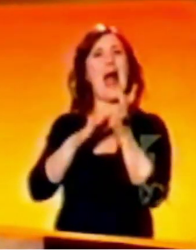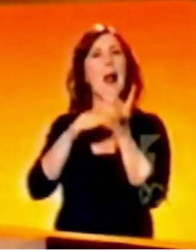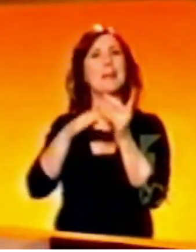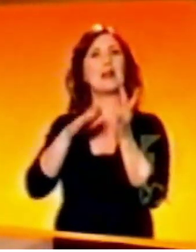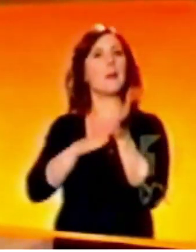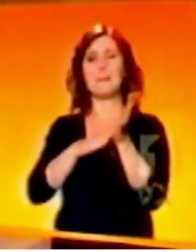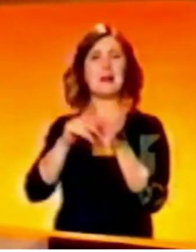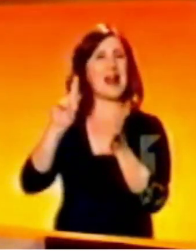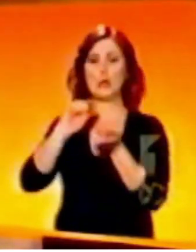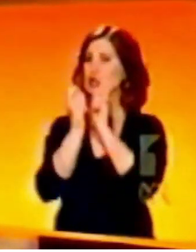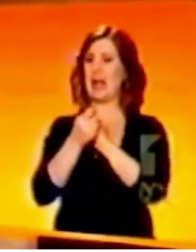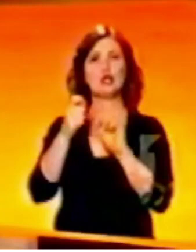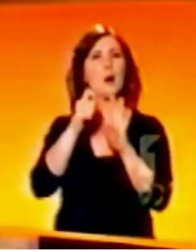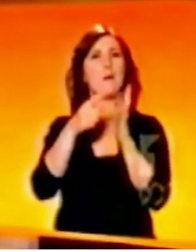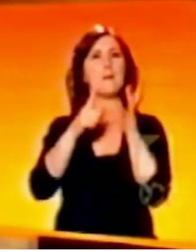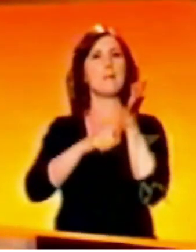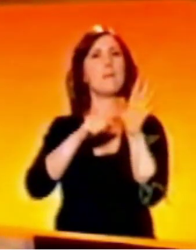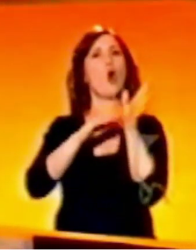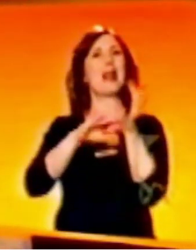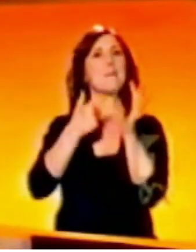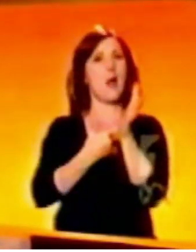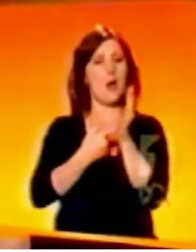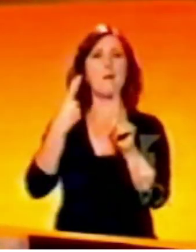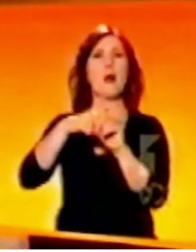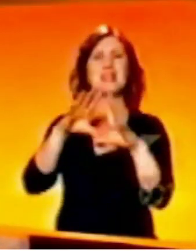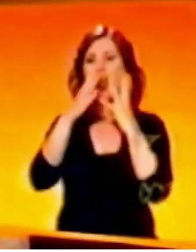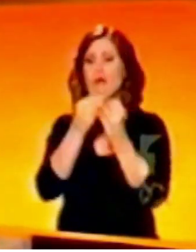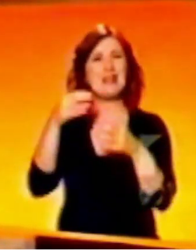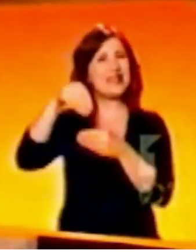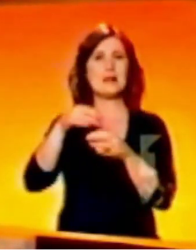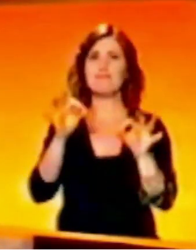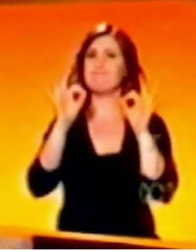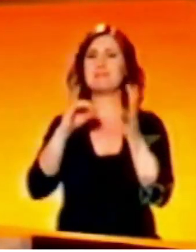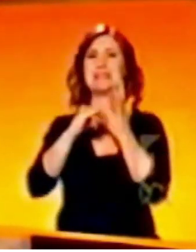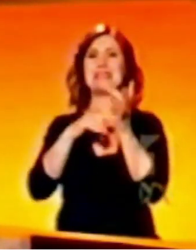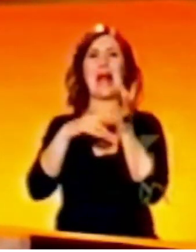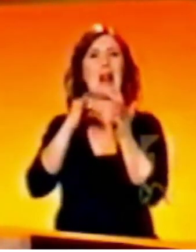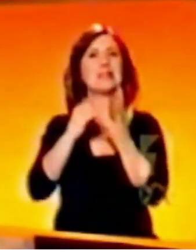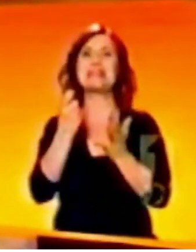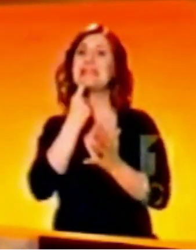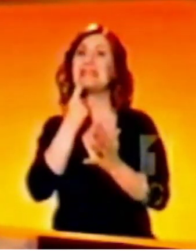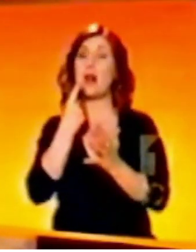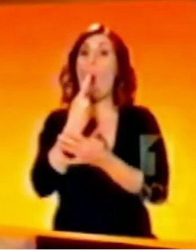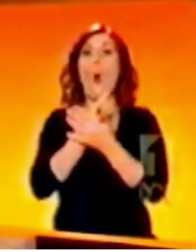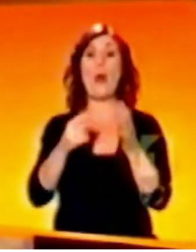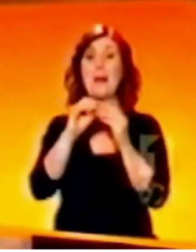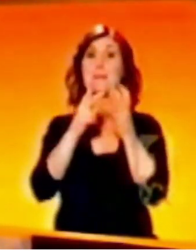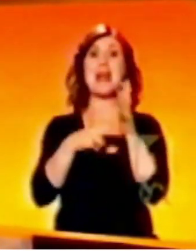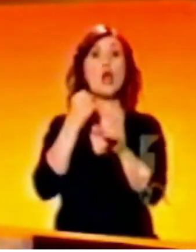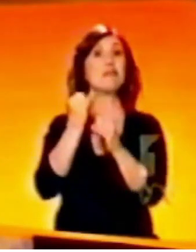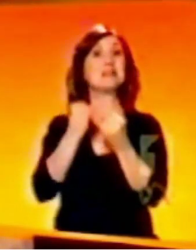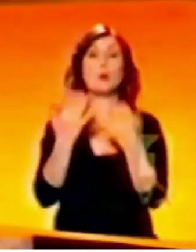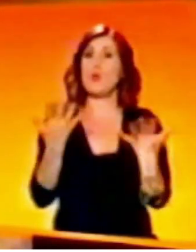we become polymer. All the fixing are all stainless steel, and there are no bearings in there except for the wheels, and